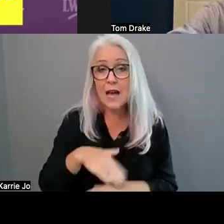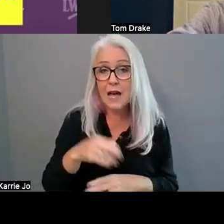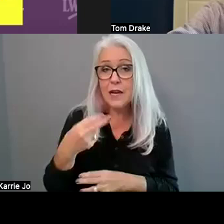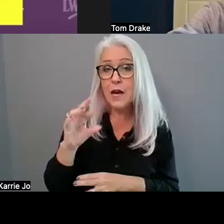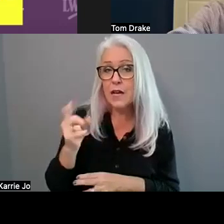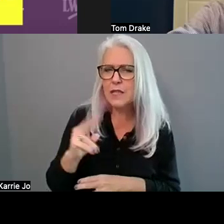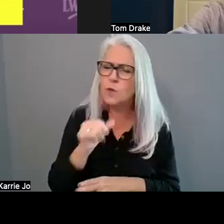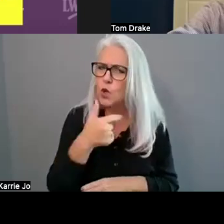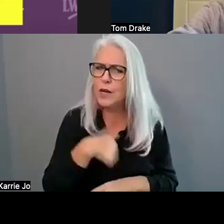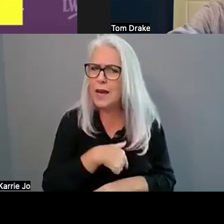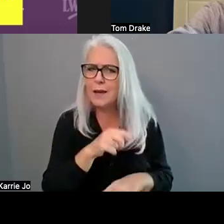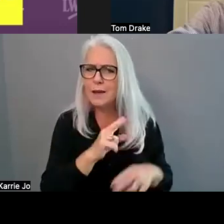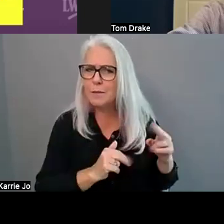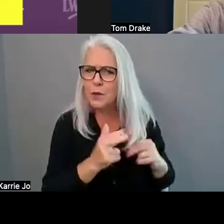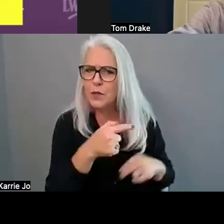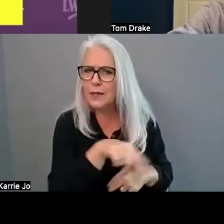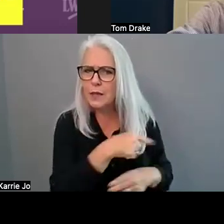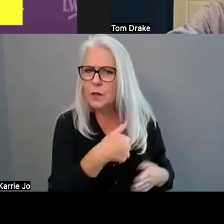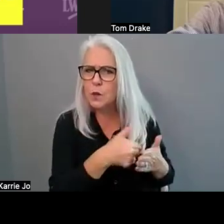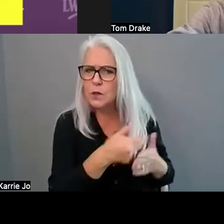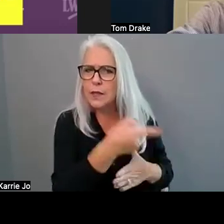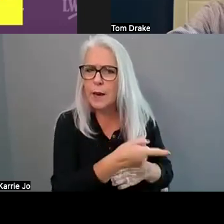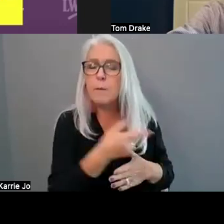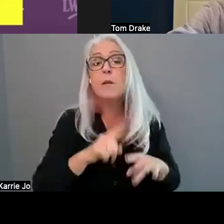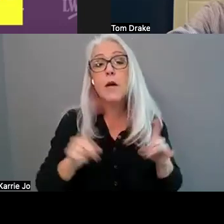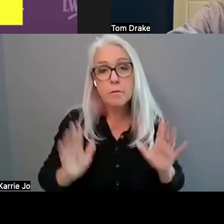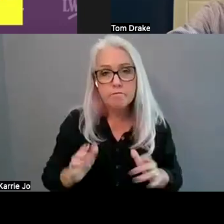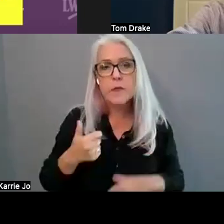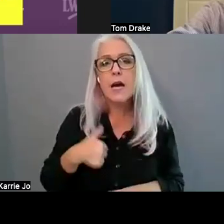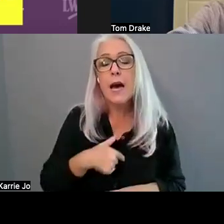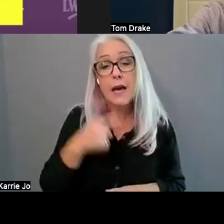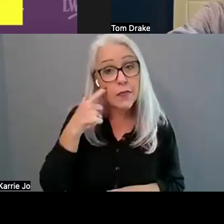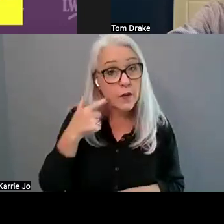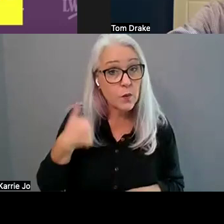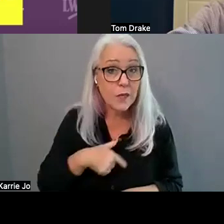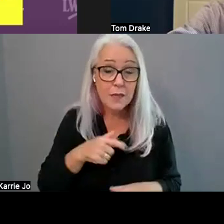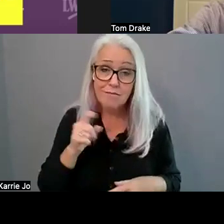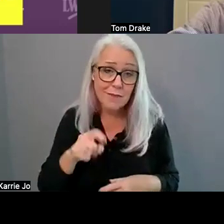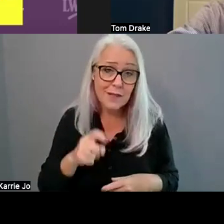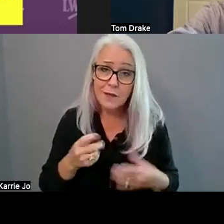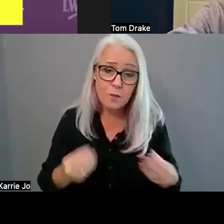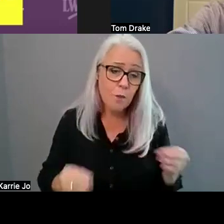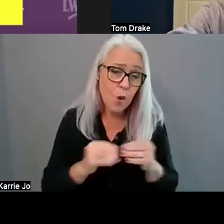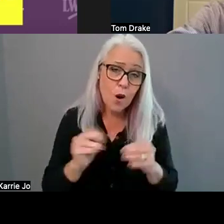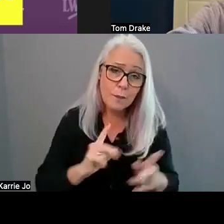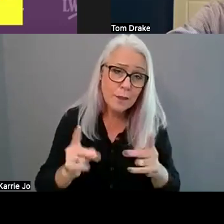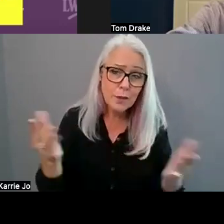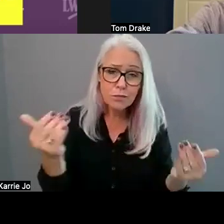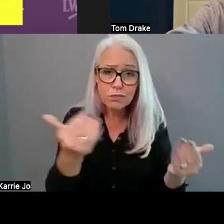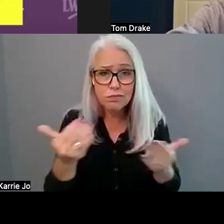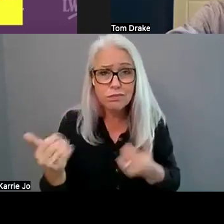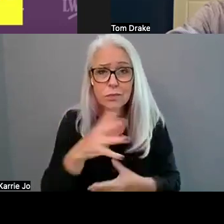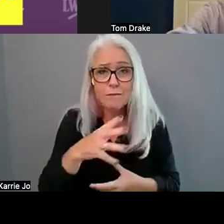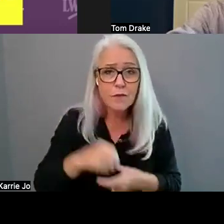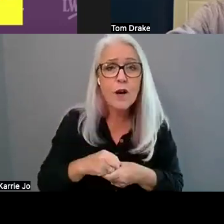them. So, I think we just need more community involvement in the question, and I'm absolutely committed